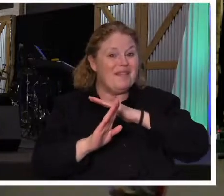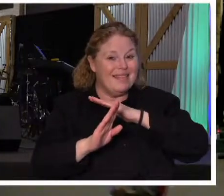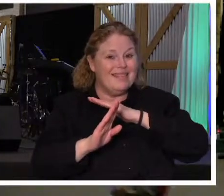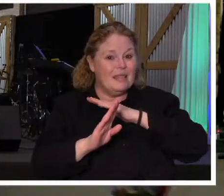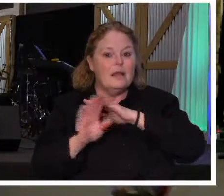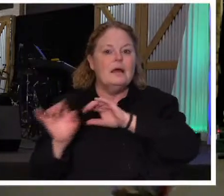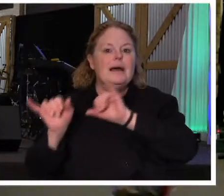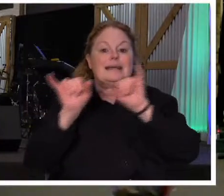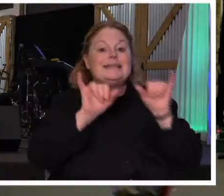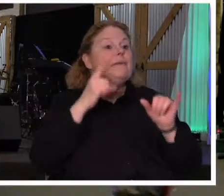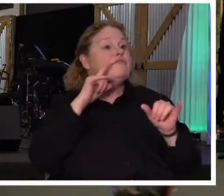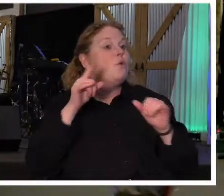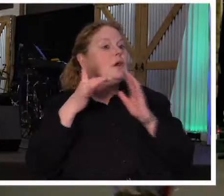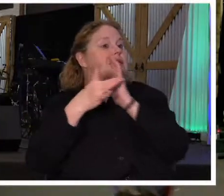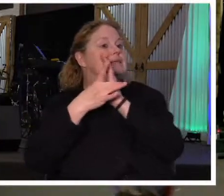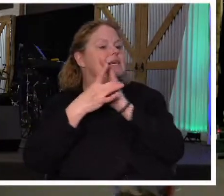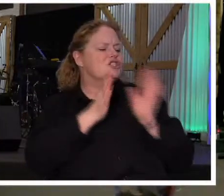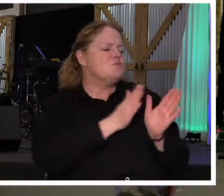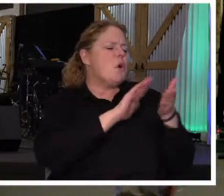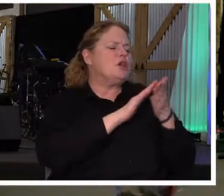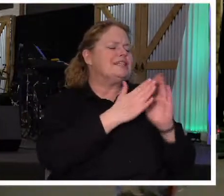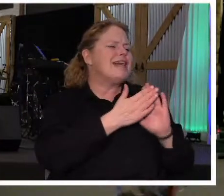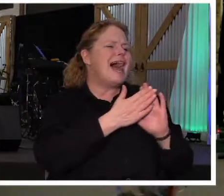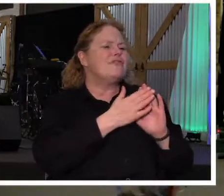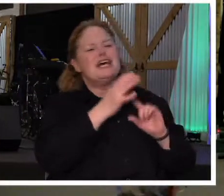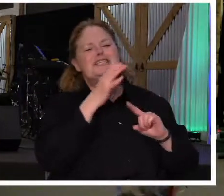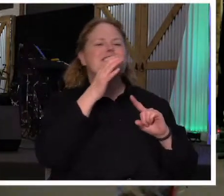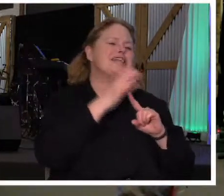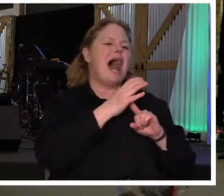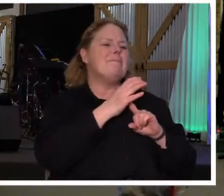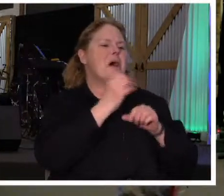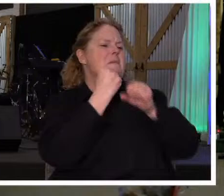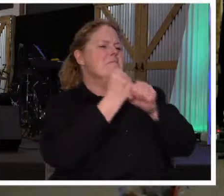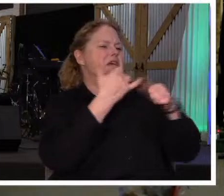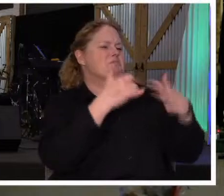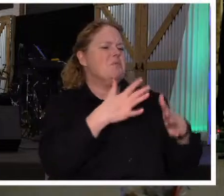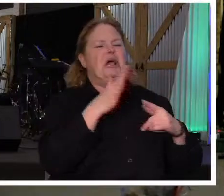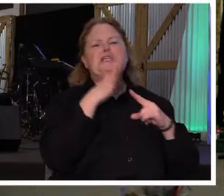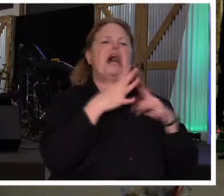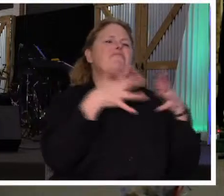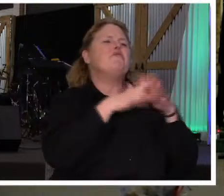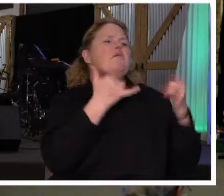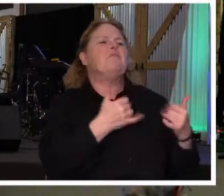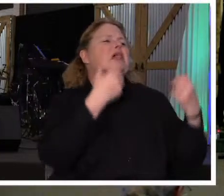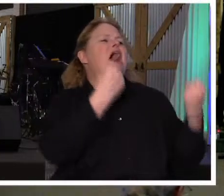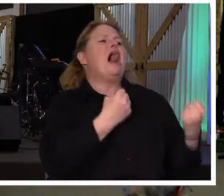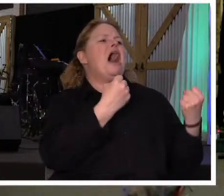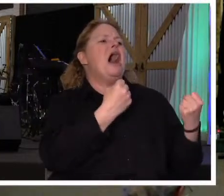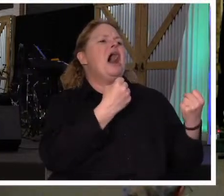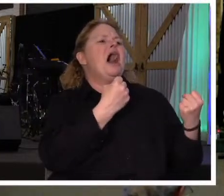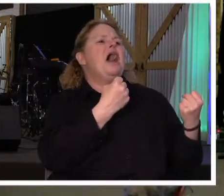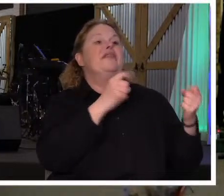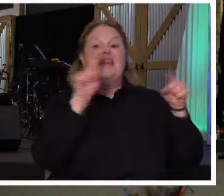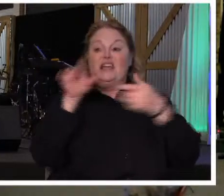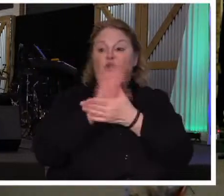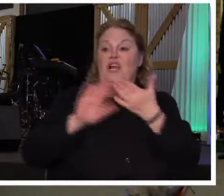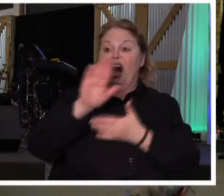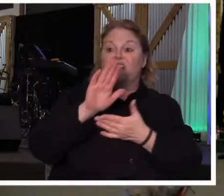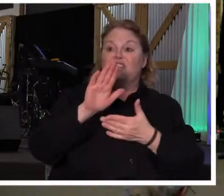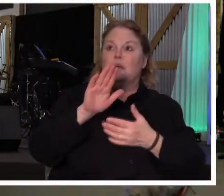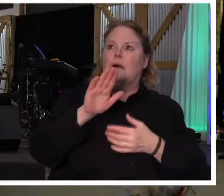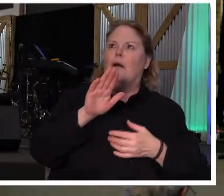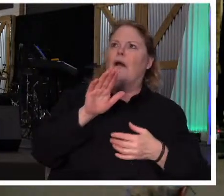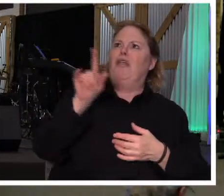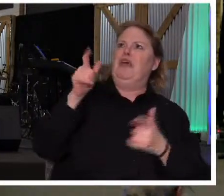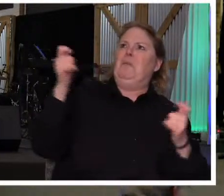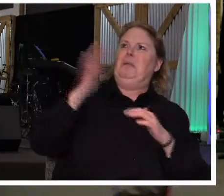thing for great athletes that may come from small towns, and suddenly you get on a big campus and you're like, oh my goodness, everybody here on the offensive line is 6'7", 300